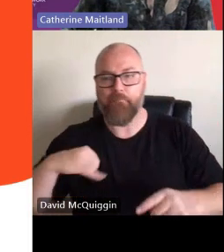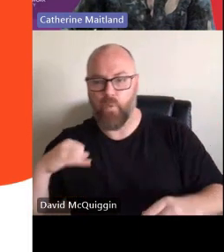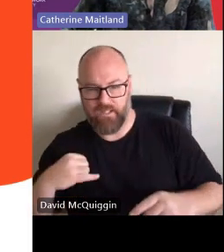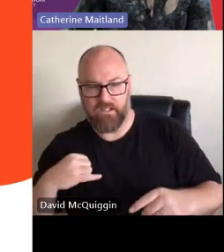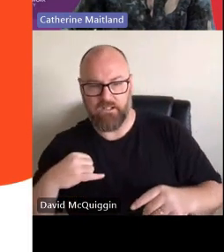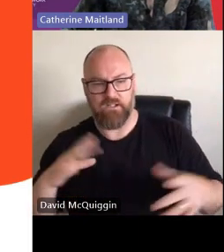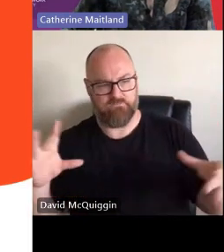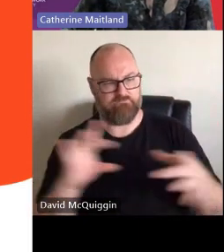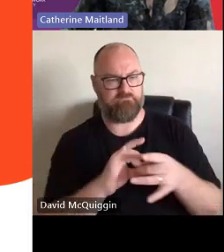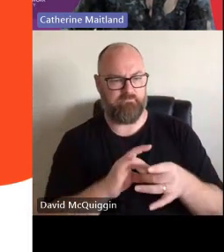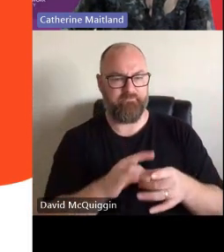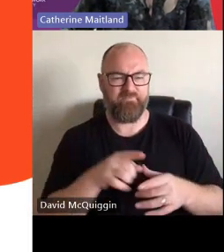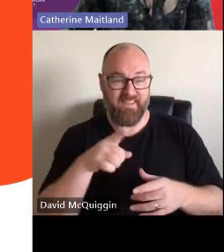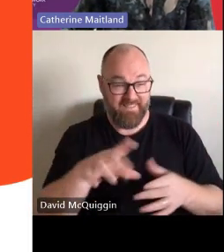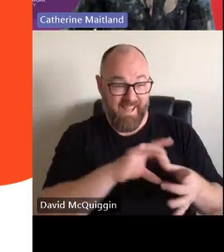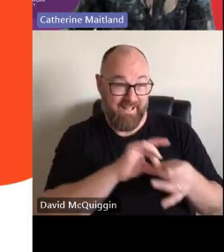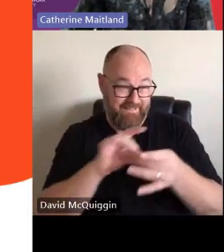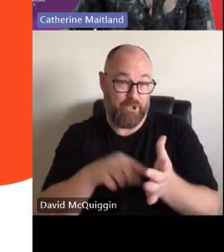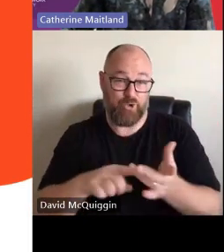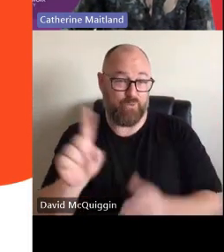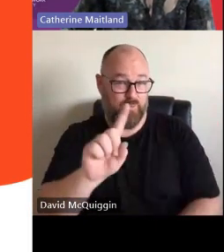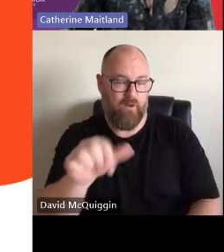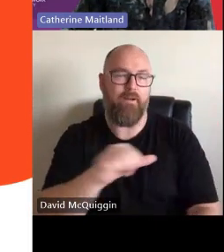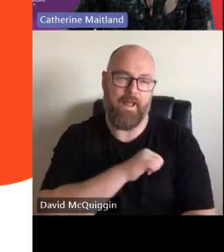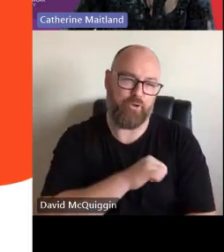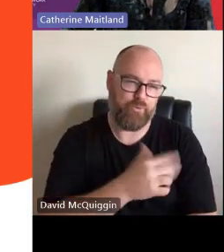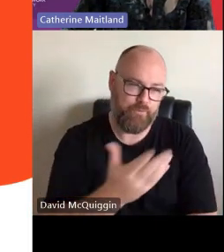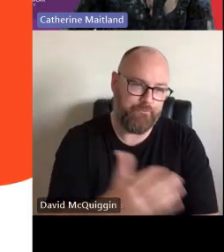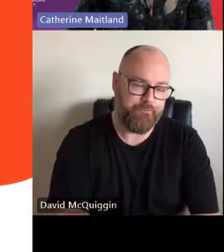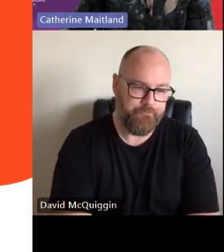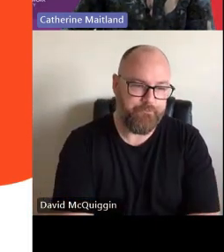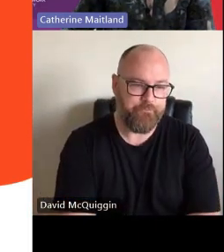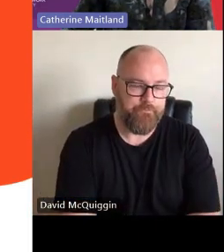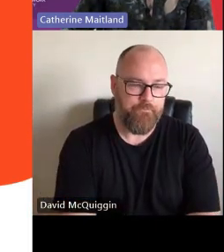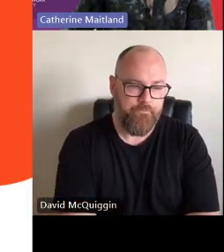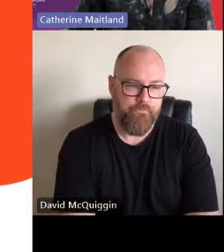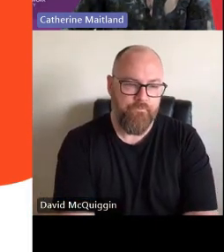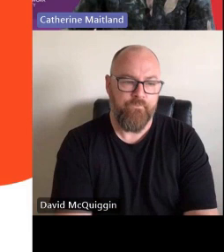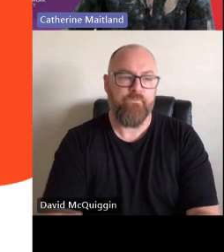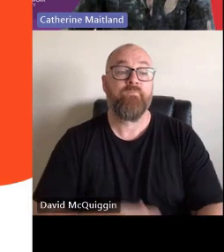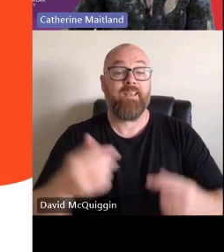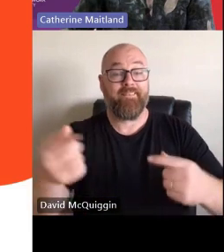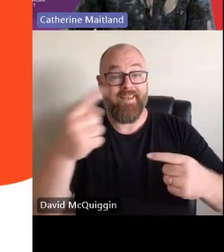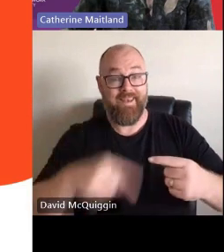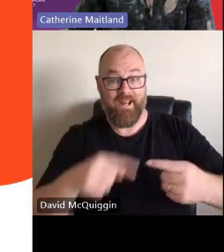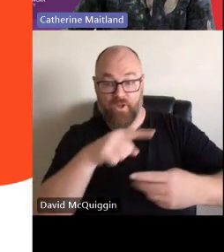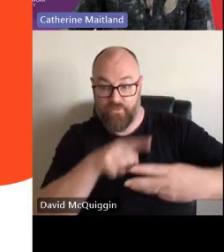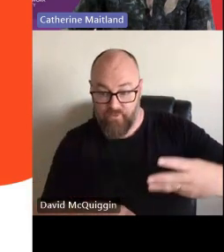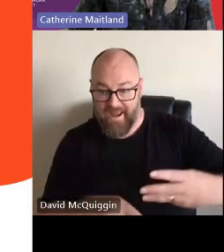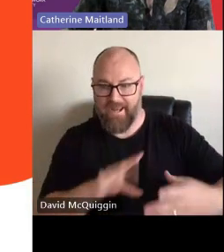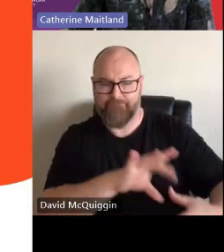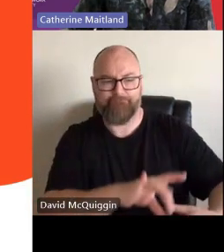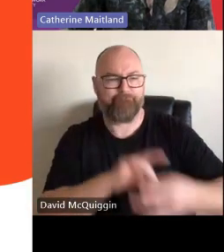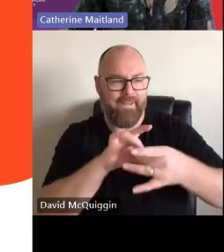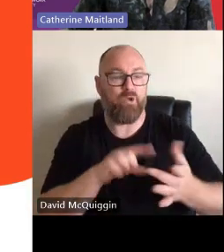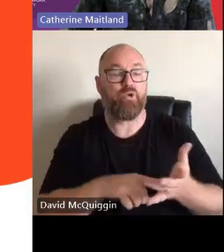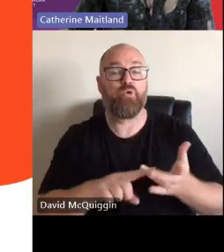to do with attitude. The next three relate to the theme of